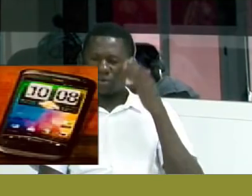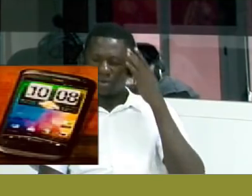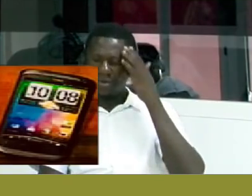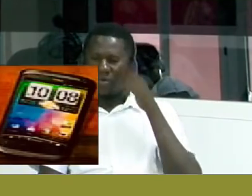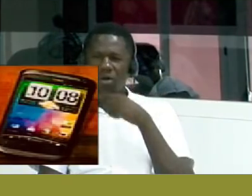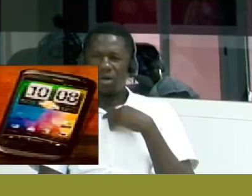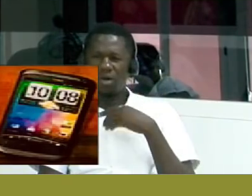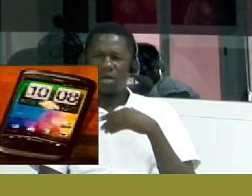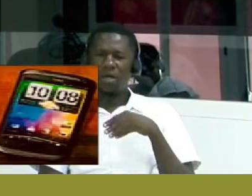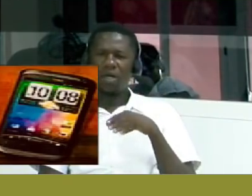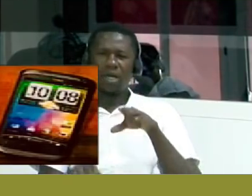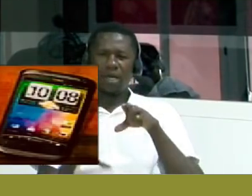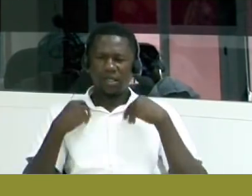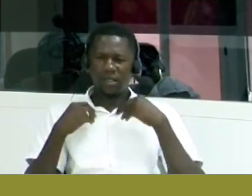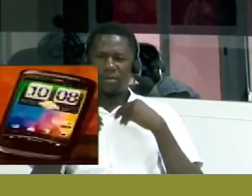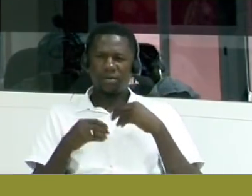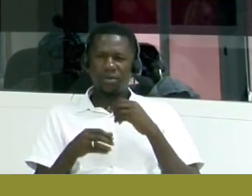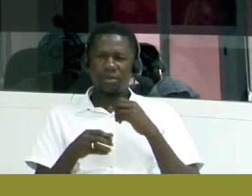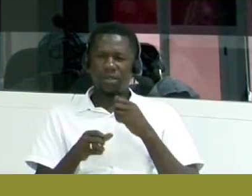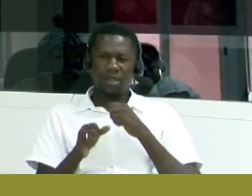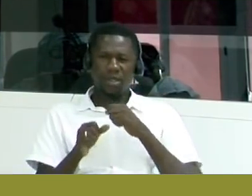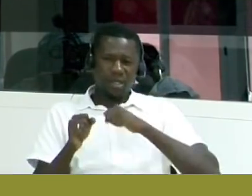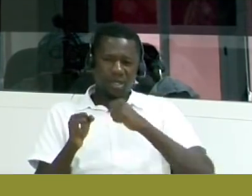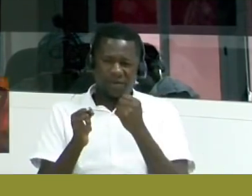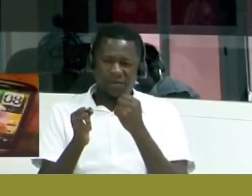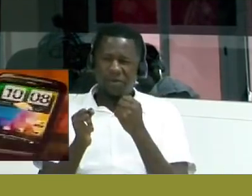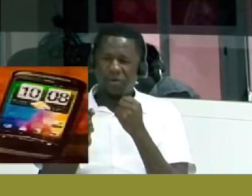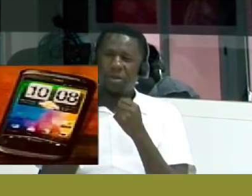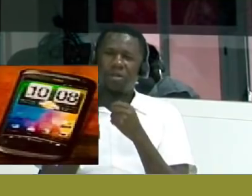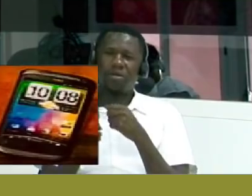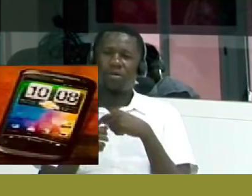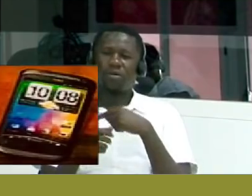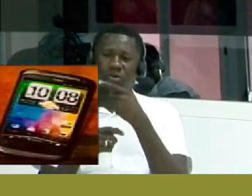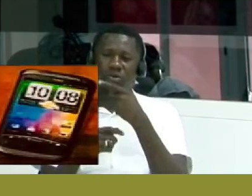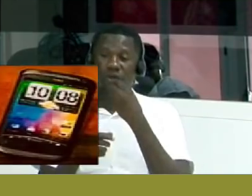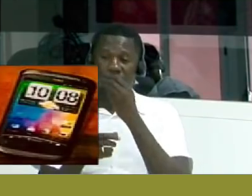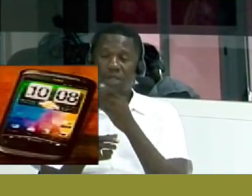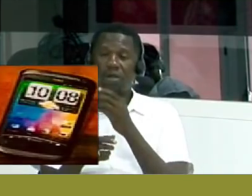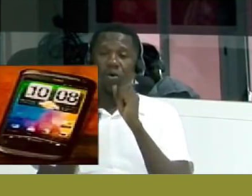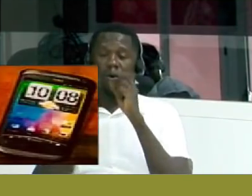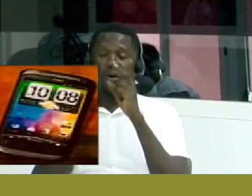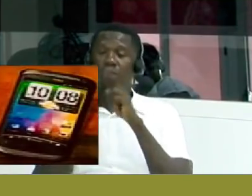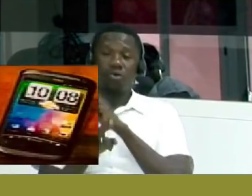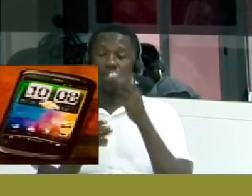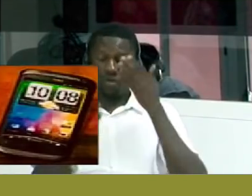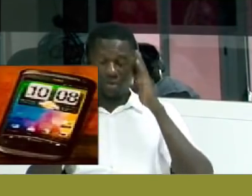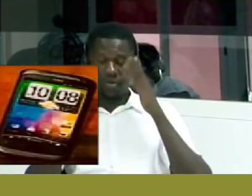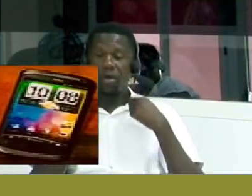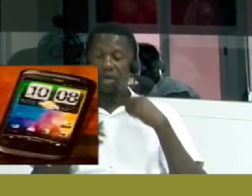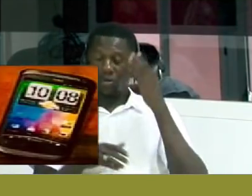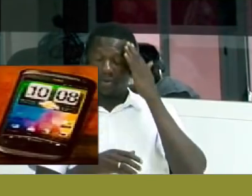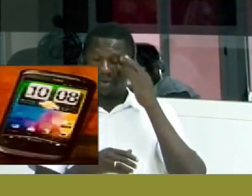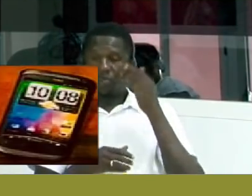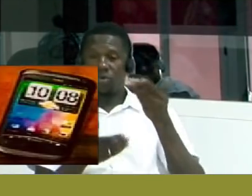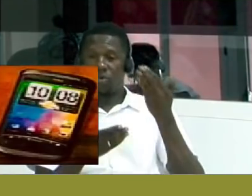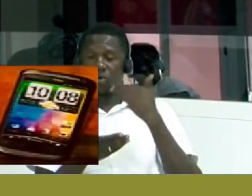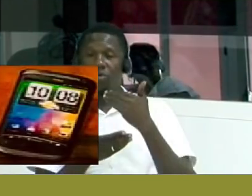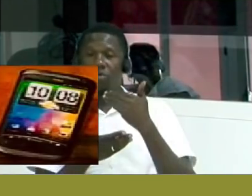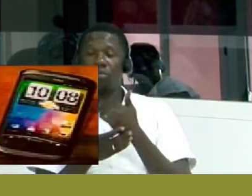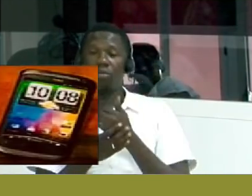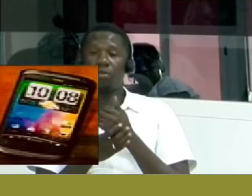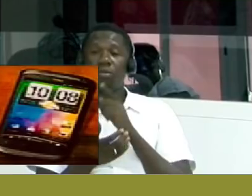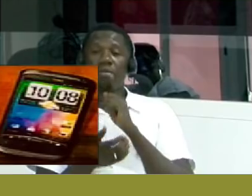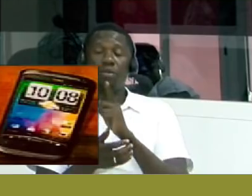adopted adequate resilience to say, okay, no problem. I knew it will come,